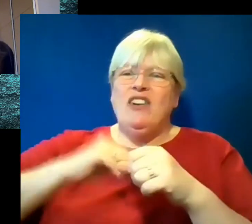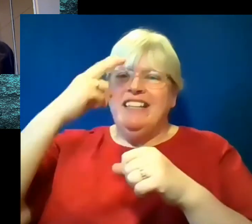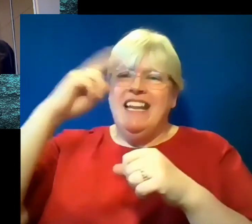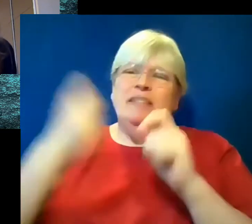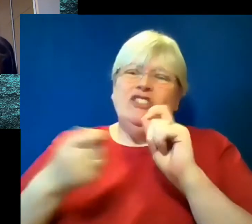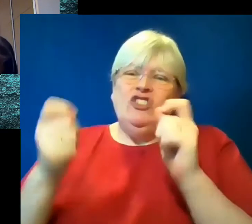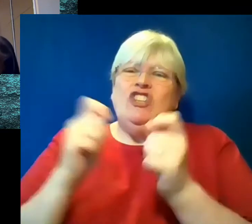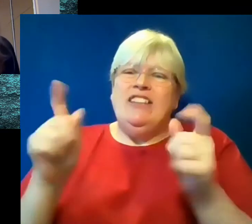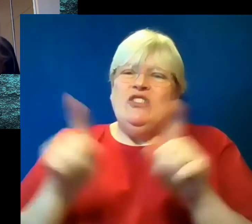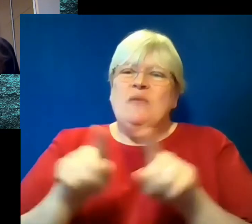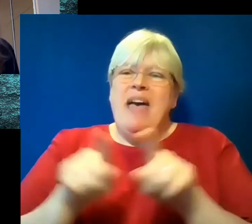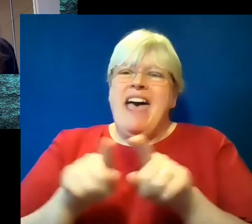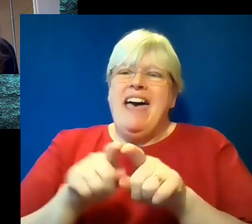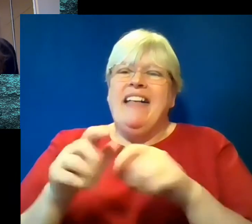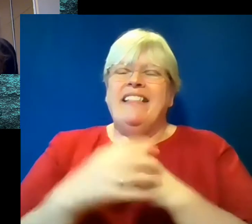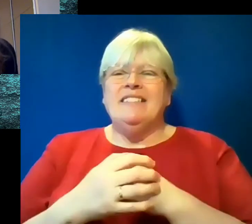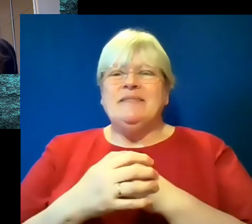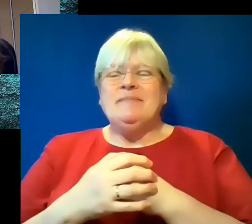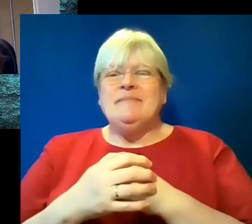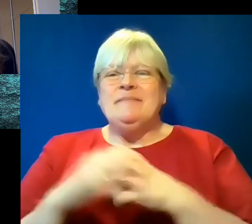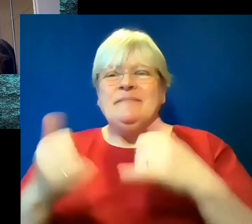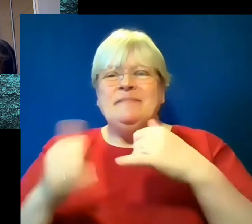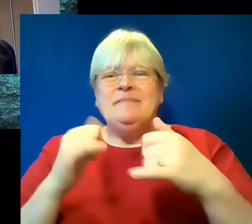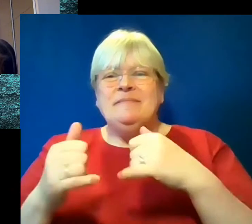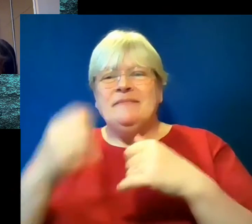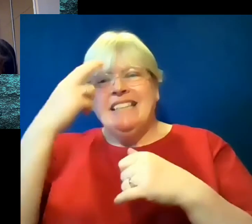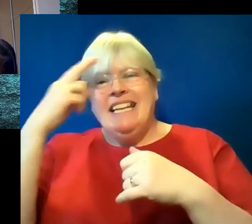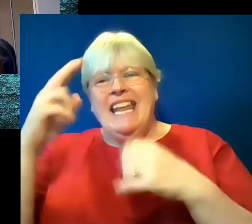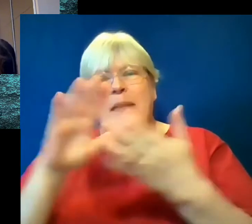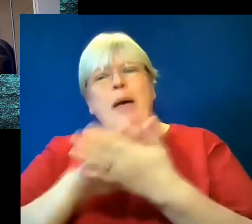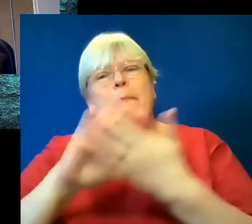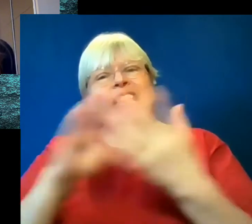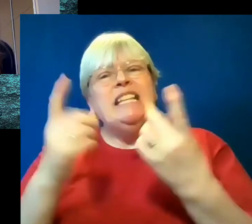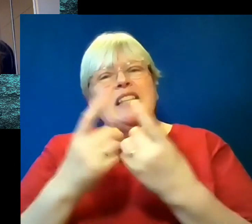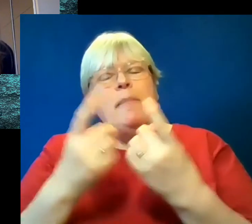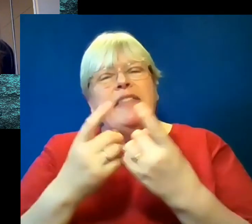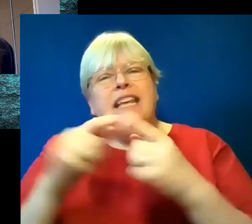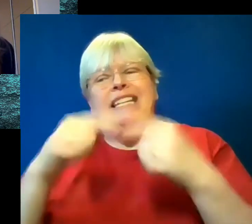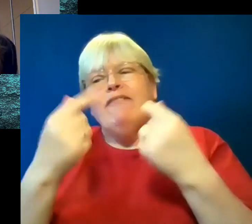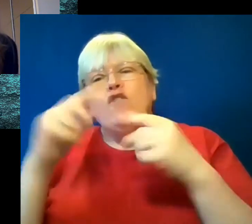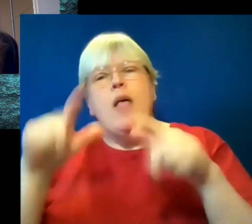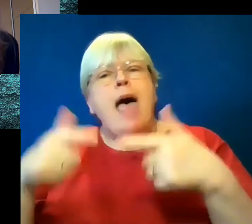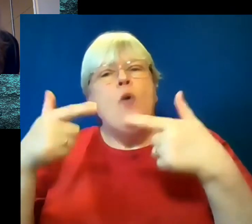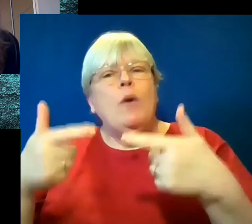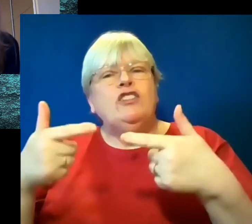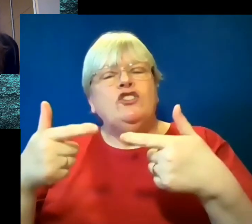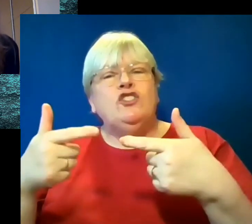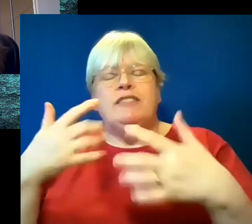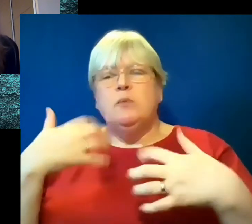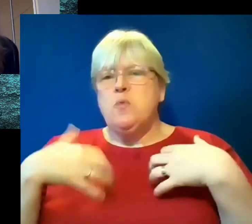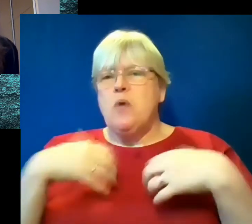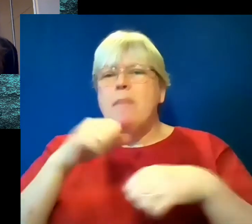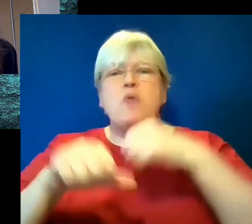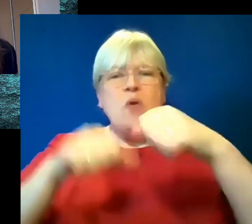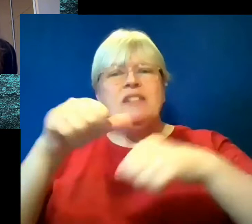change, because sometimes a name could mean something in another language. I find it absolutely fascinating, that whole process of not